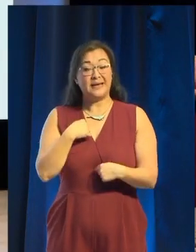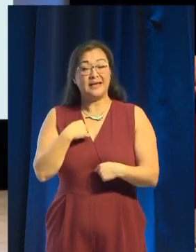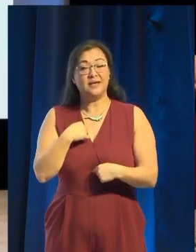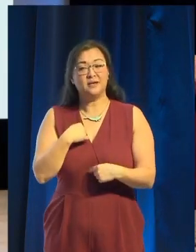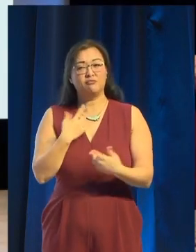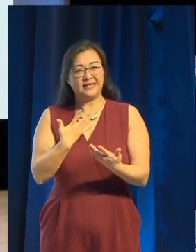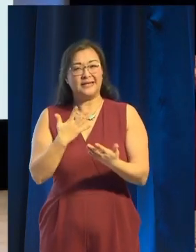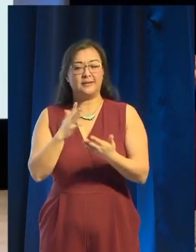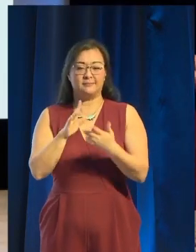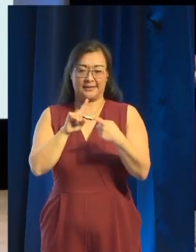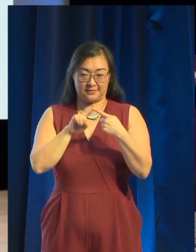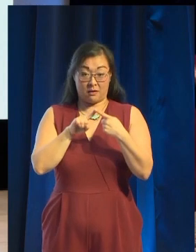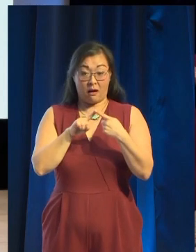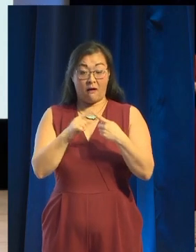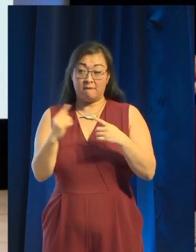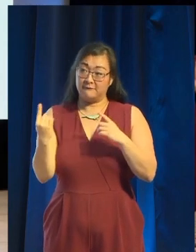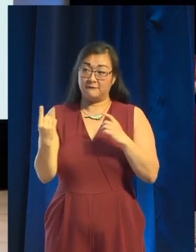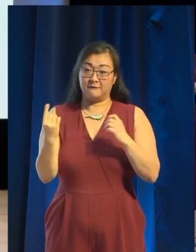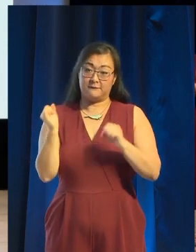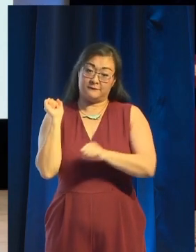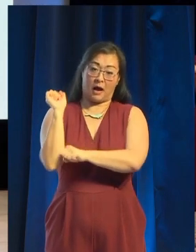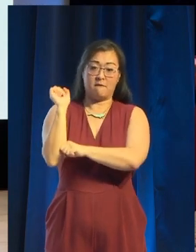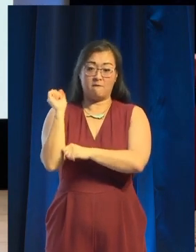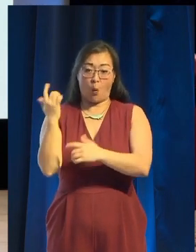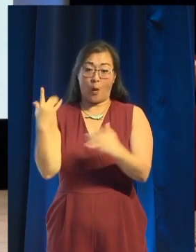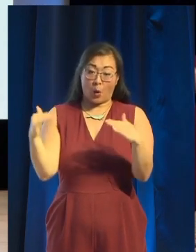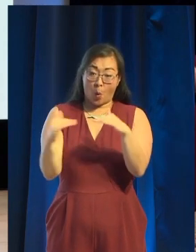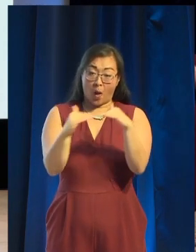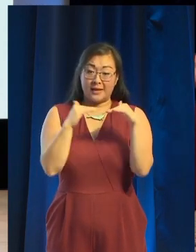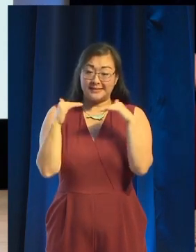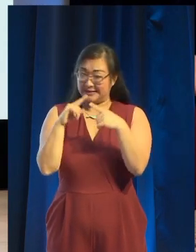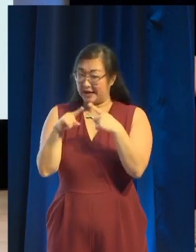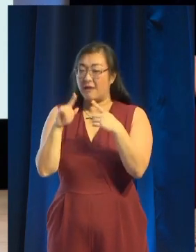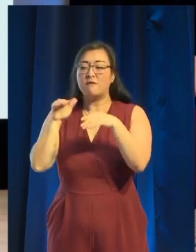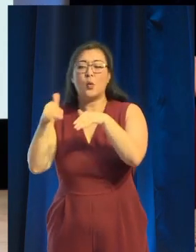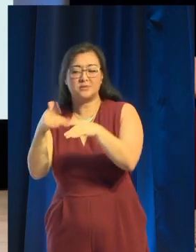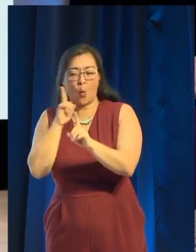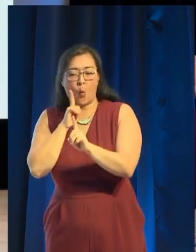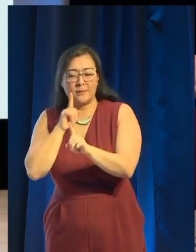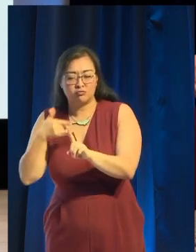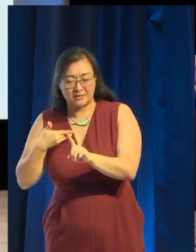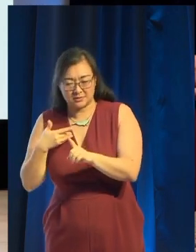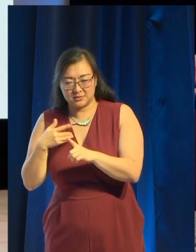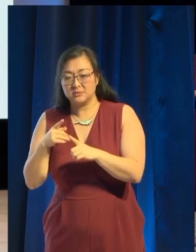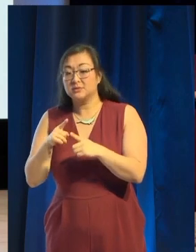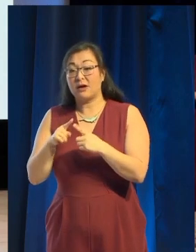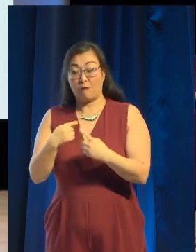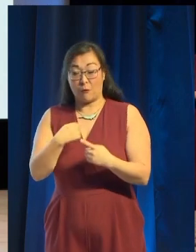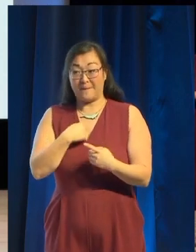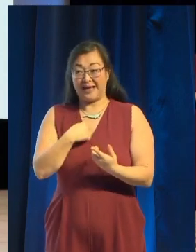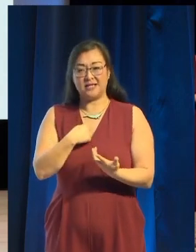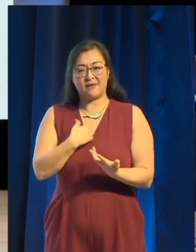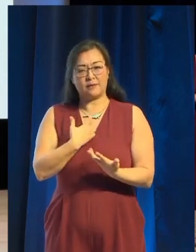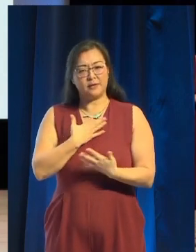for equality, emphasizing on women's rights. And for me, it's very personal, and I know we